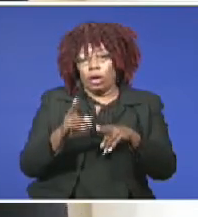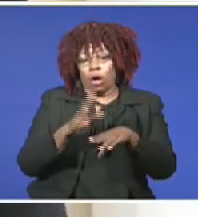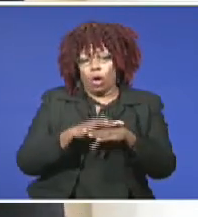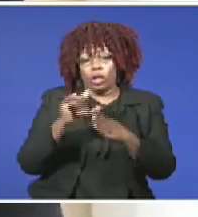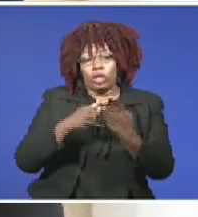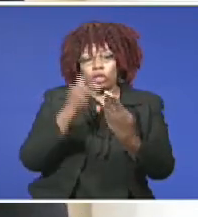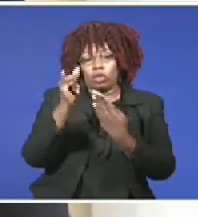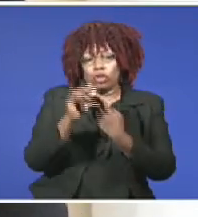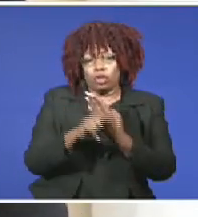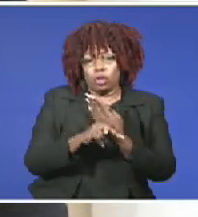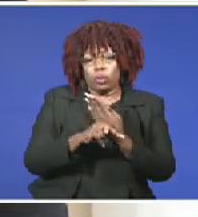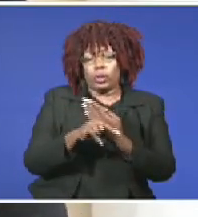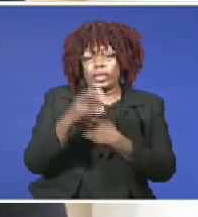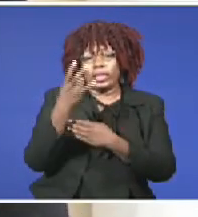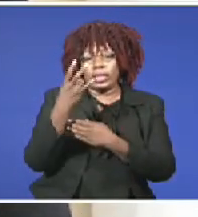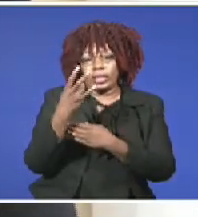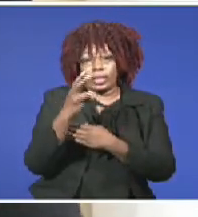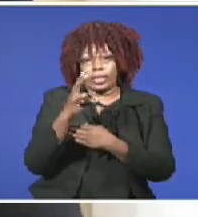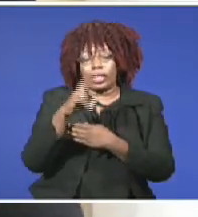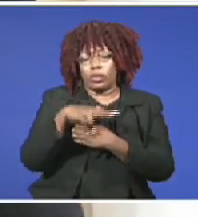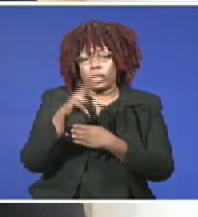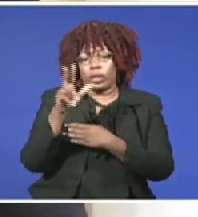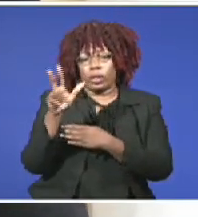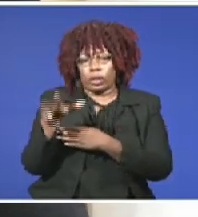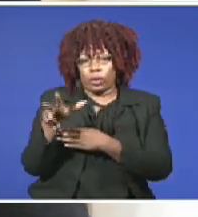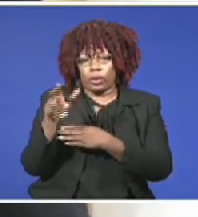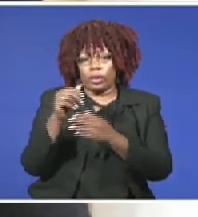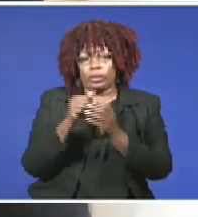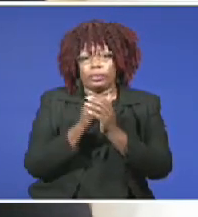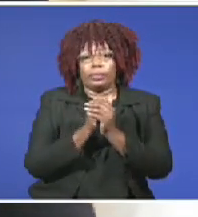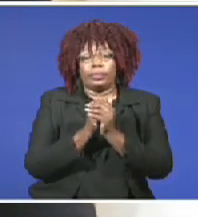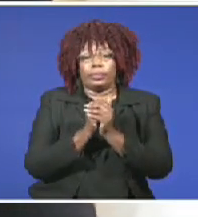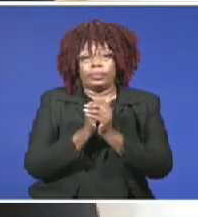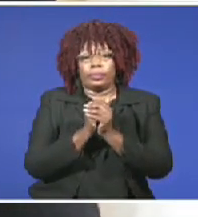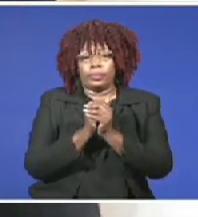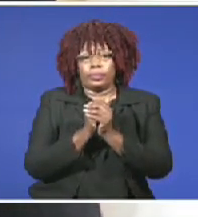June 16th and 23rd. LaDawn Davis, ZNS Network News.